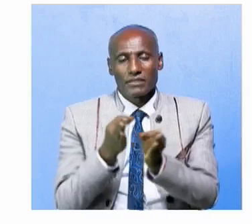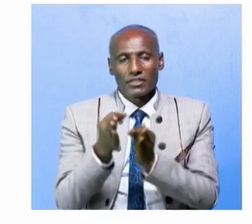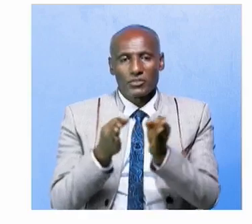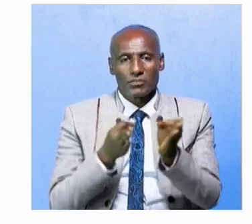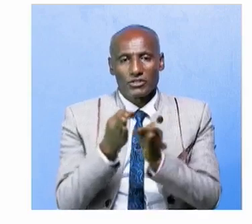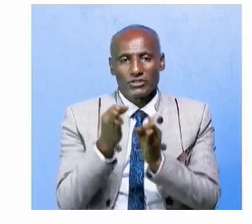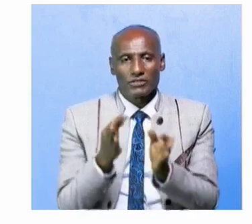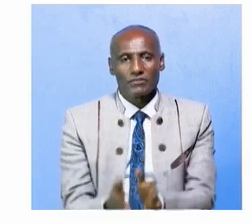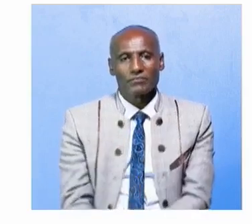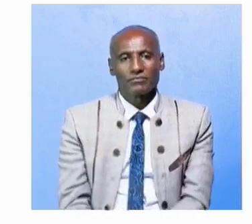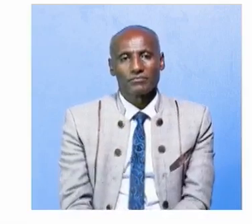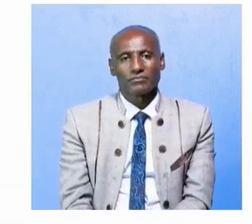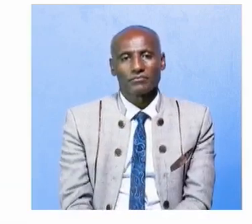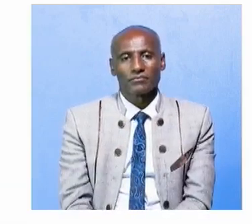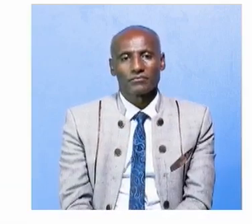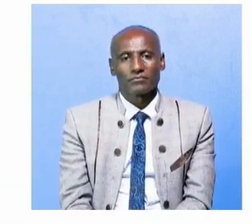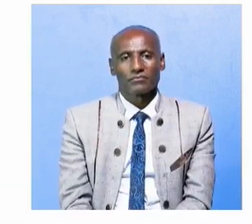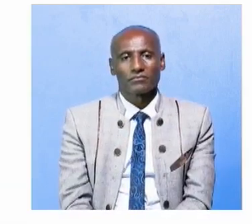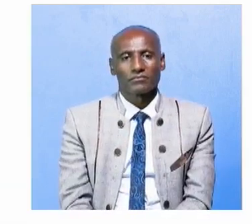Informal expressions.